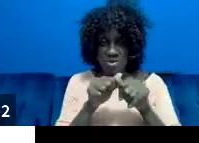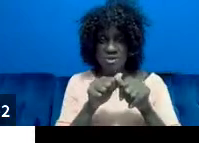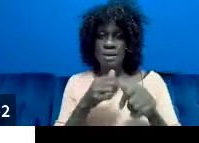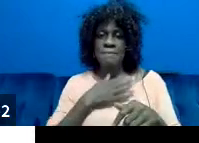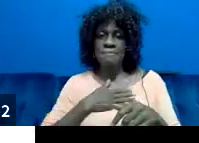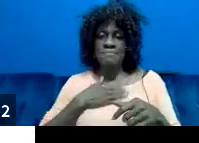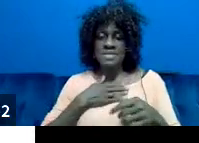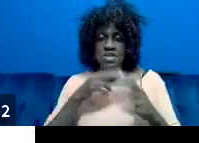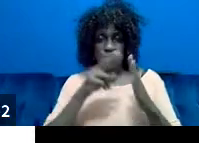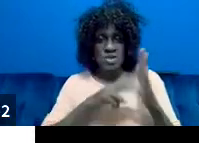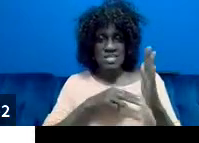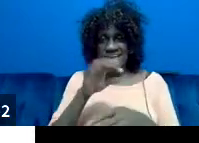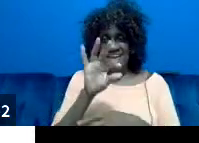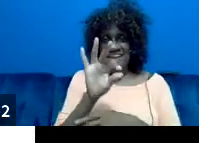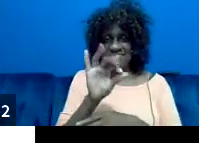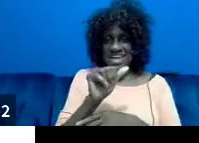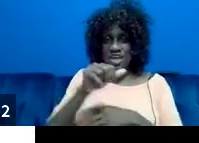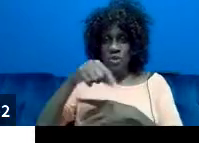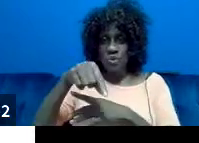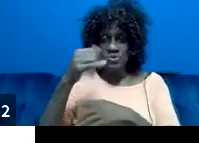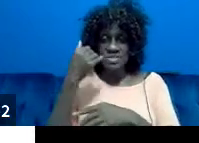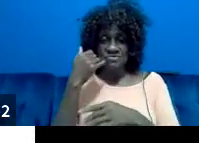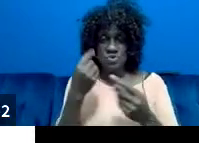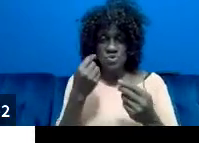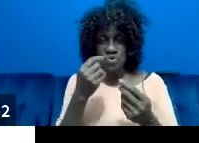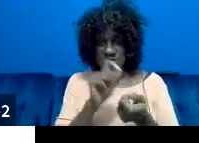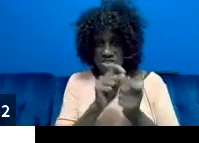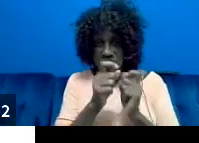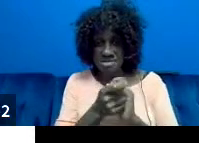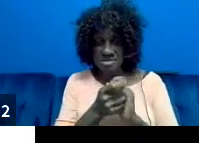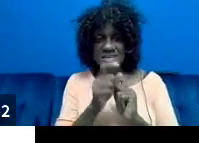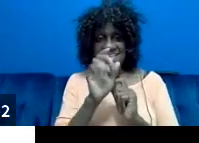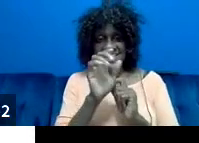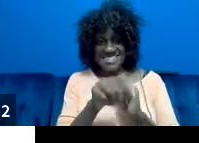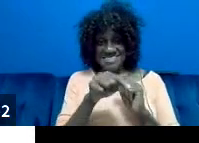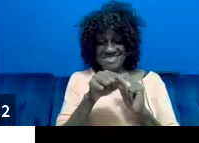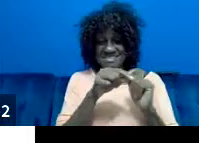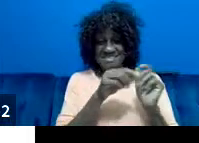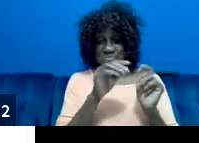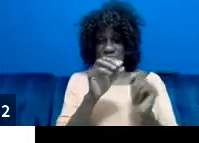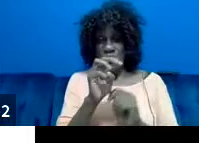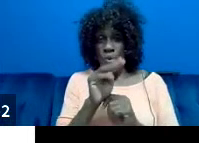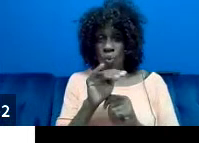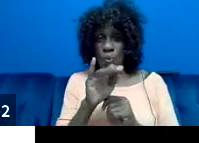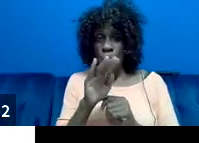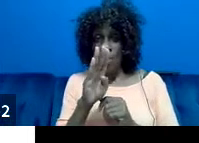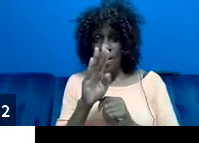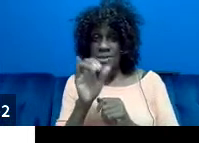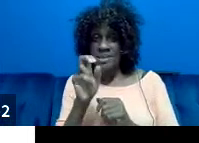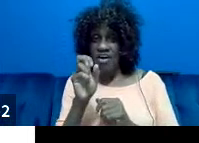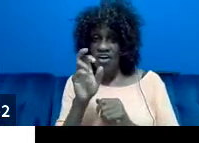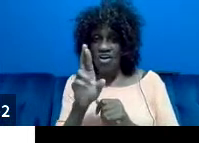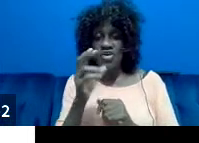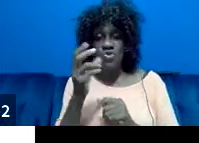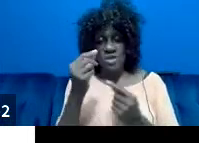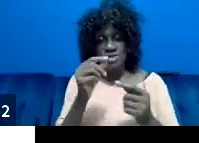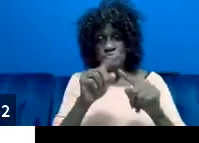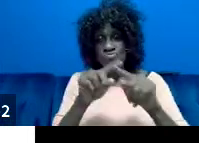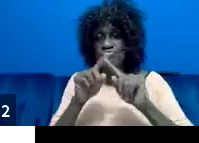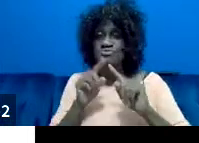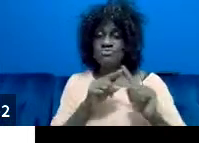read the FAQs, especially if you're doing an alteration. This webinar and others we've done on play surfaces and other issues around play